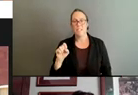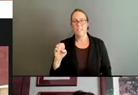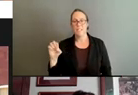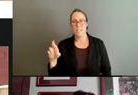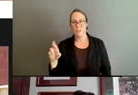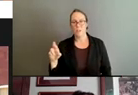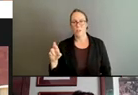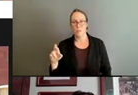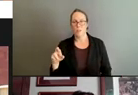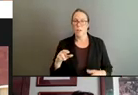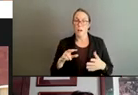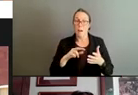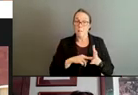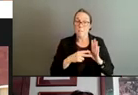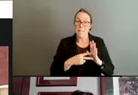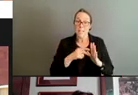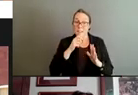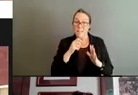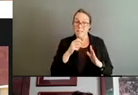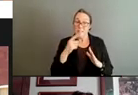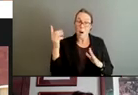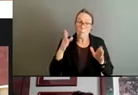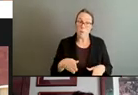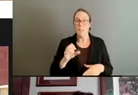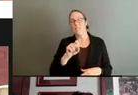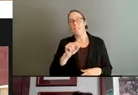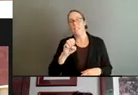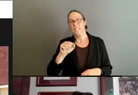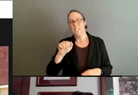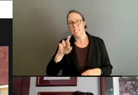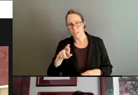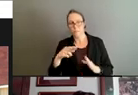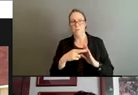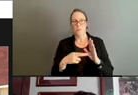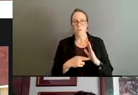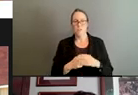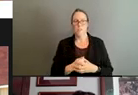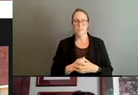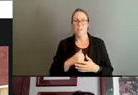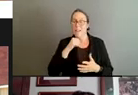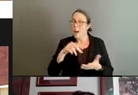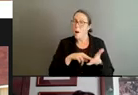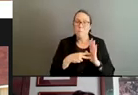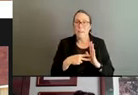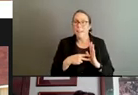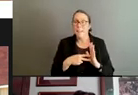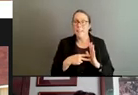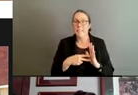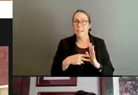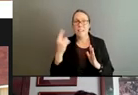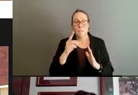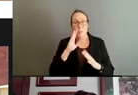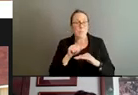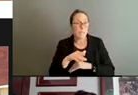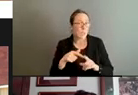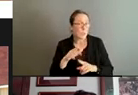a disaster, somebody's going to be sent to your home. It doesn't mean that during a power outage, that there's going